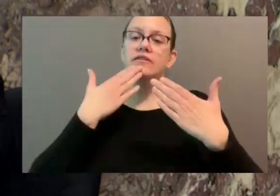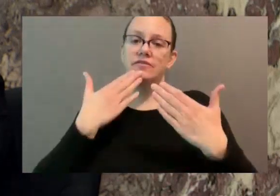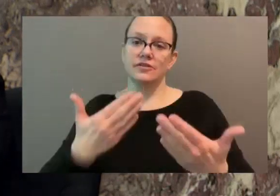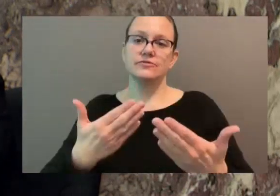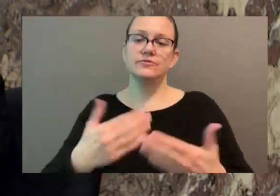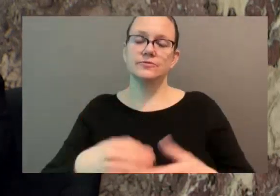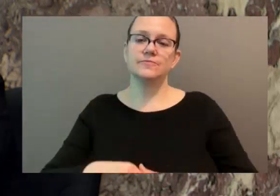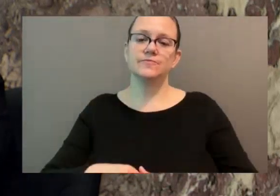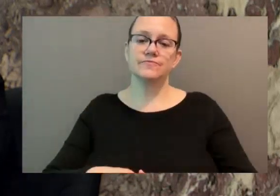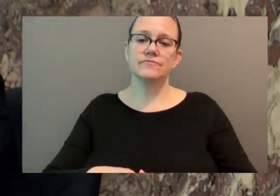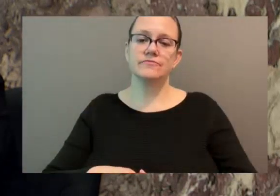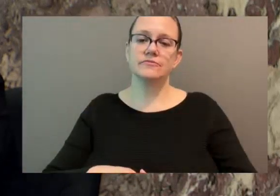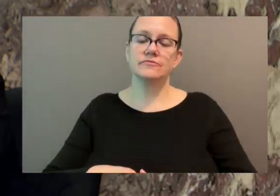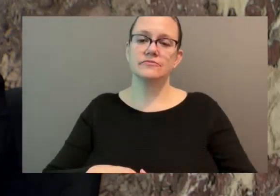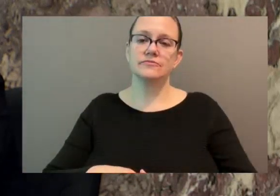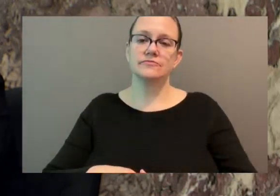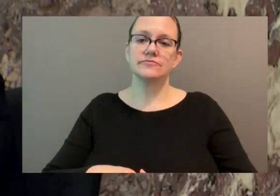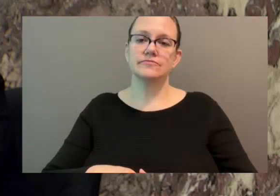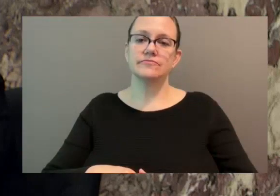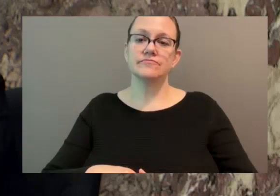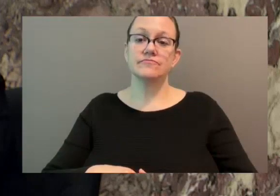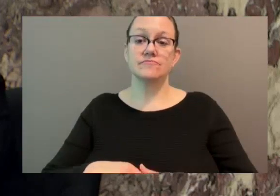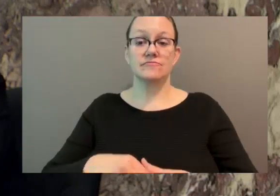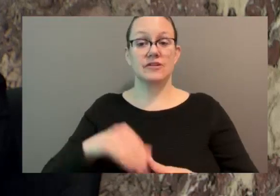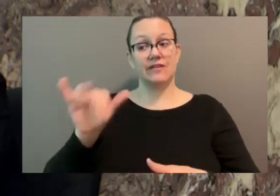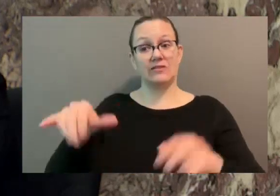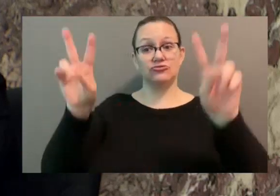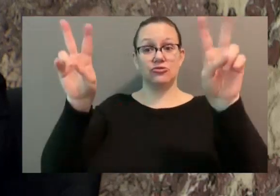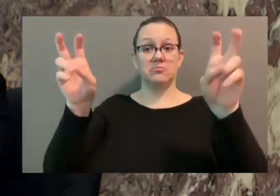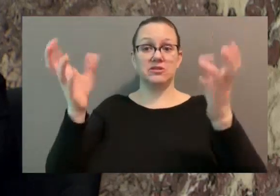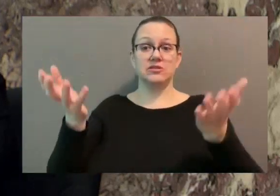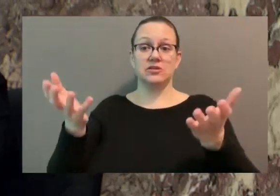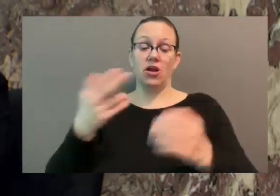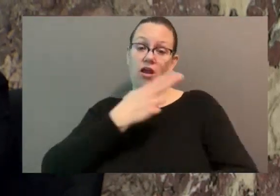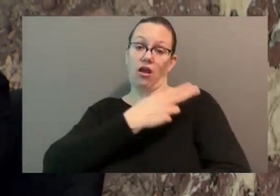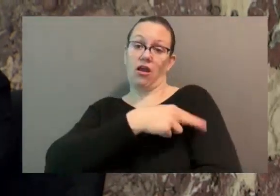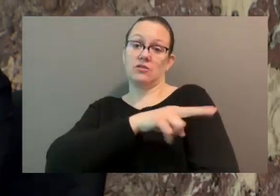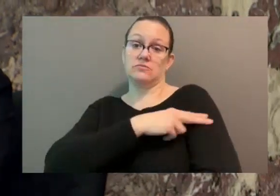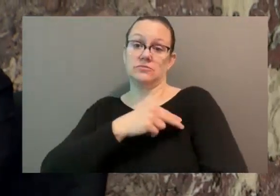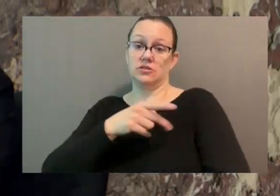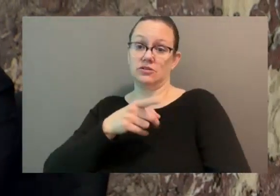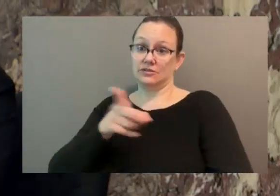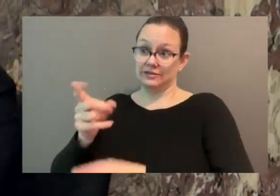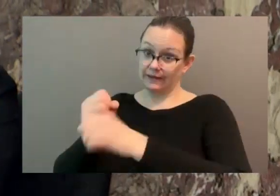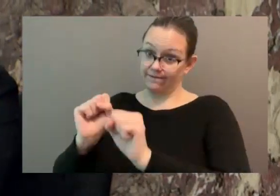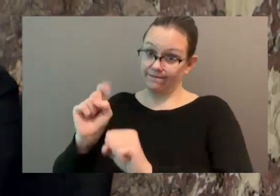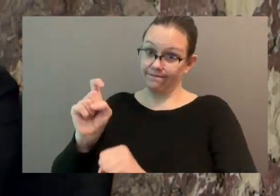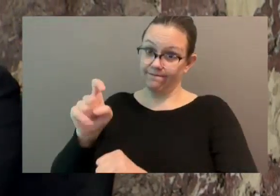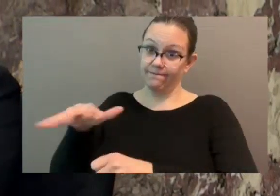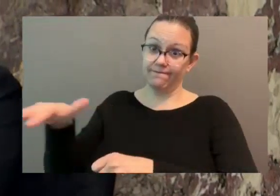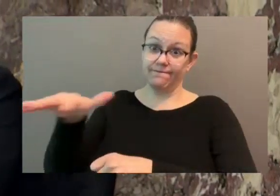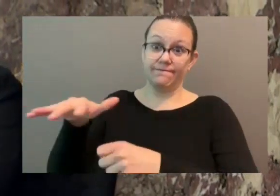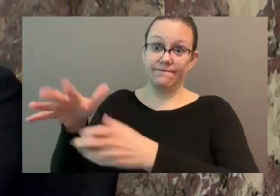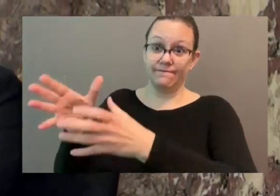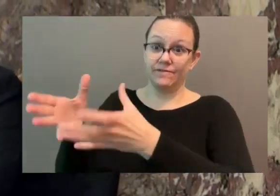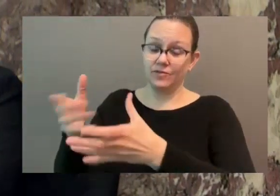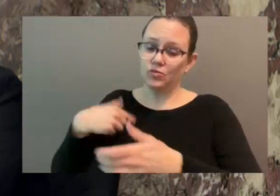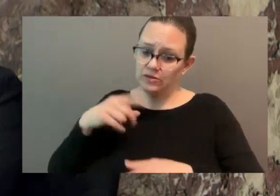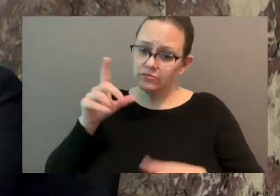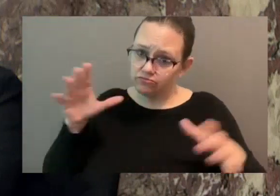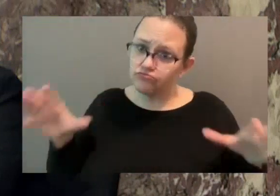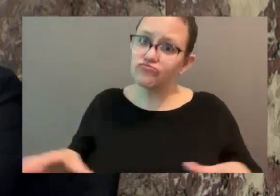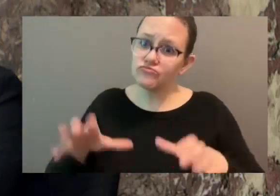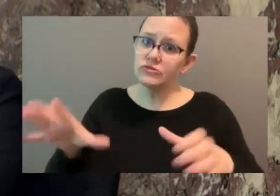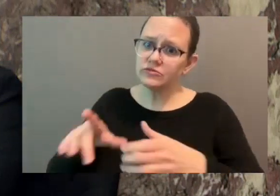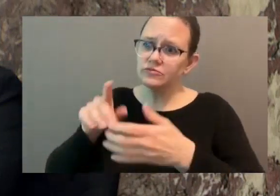and QK facilities are safer, taken very specific action. I just want to highlight some of those things, and not